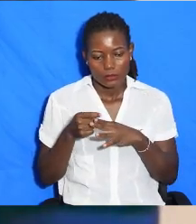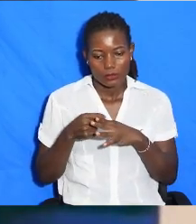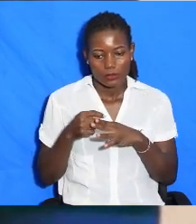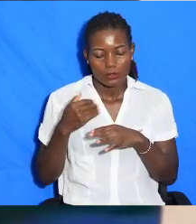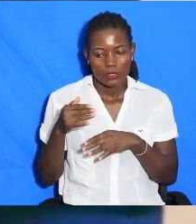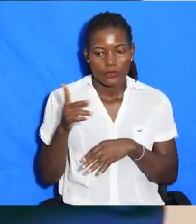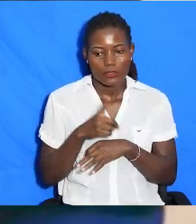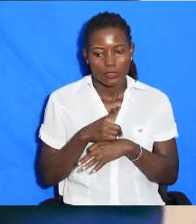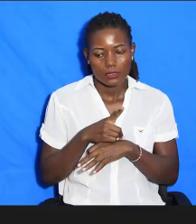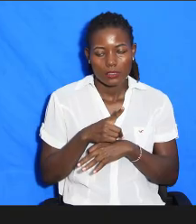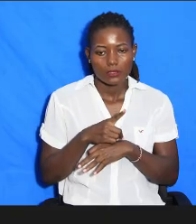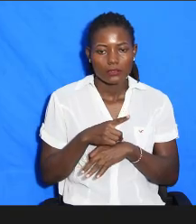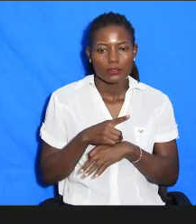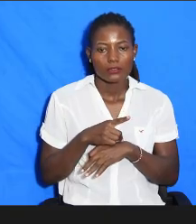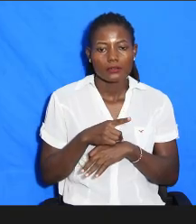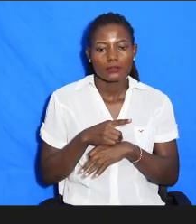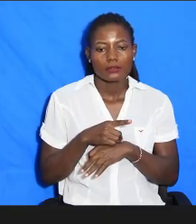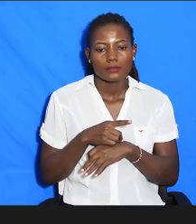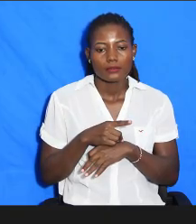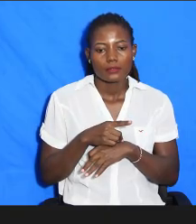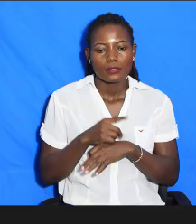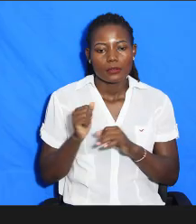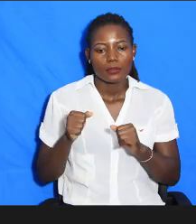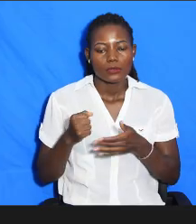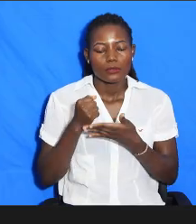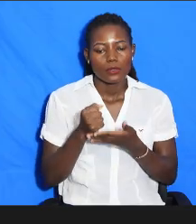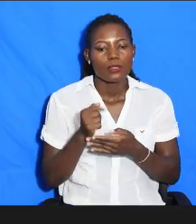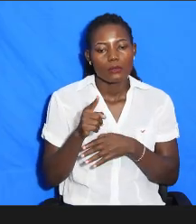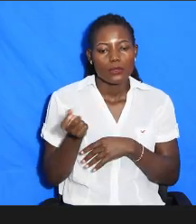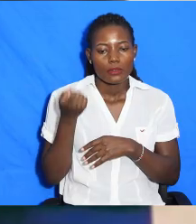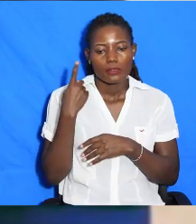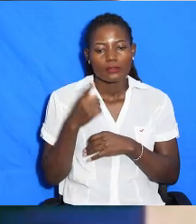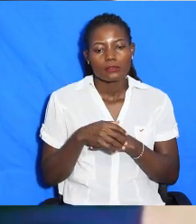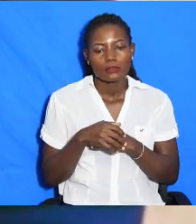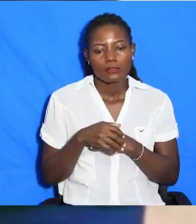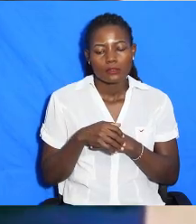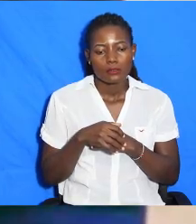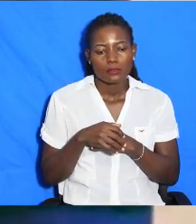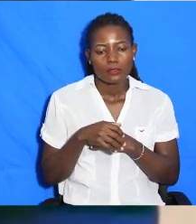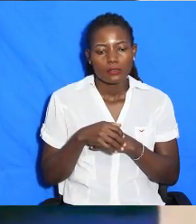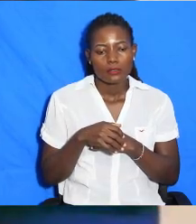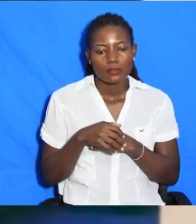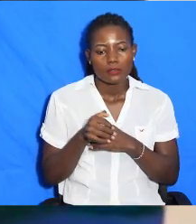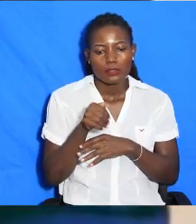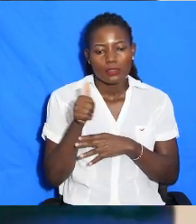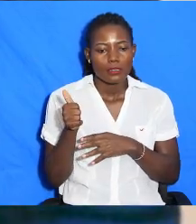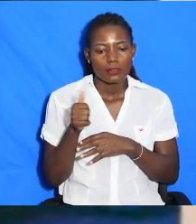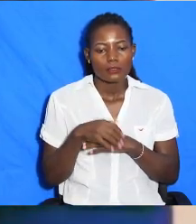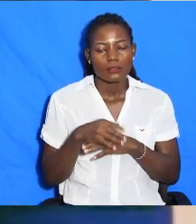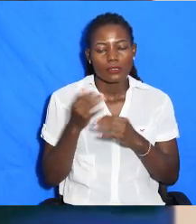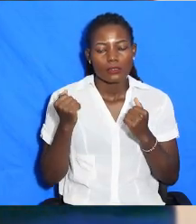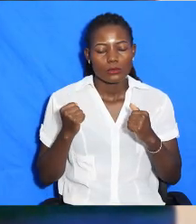every day and look mm-hmm, at your timings. It will help you understand on which, averagely which